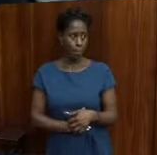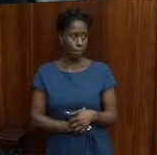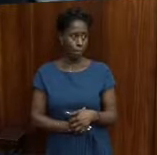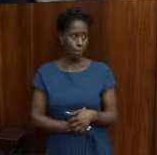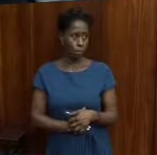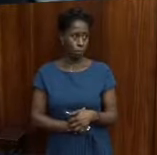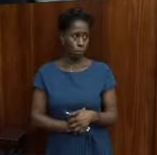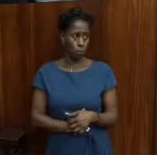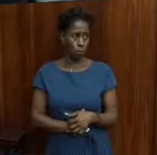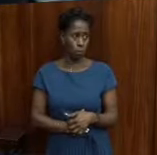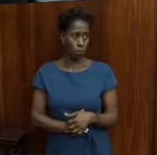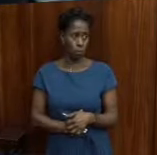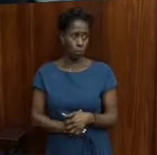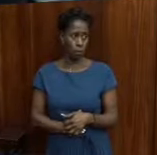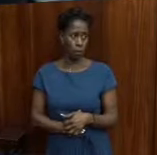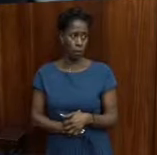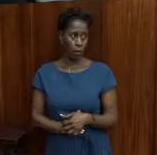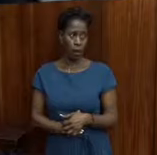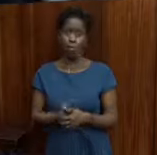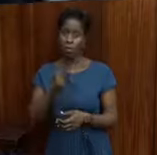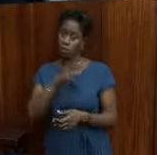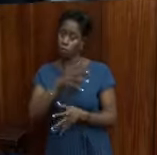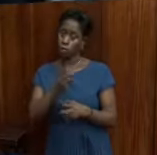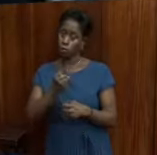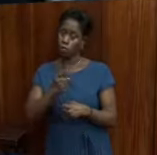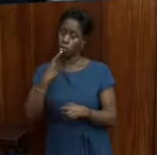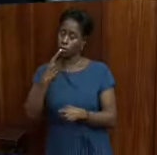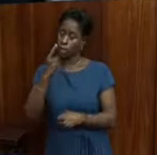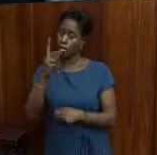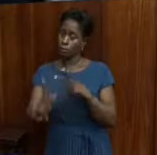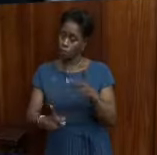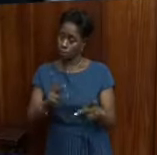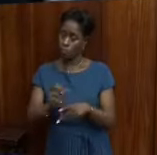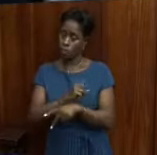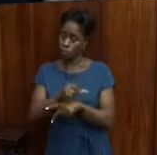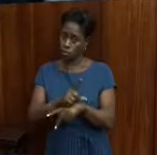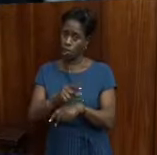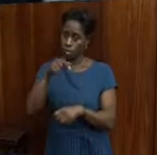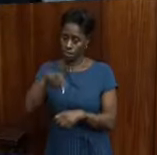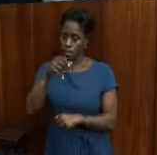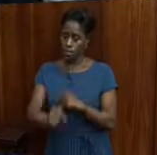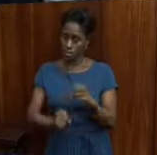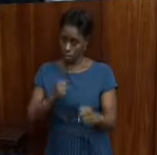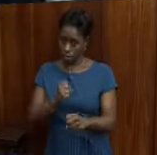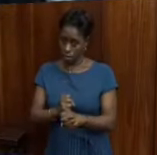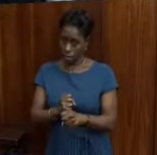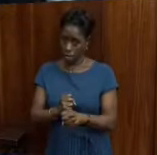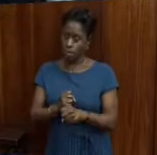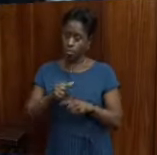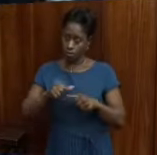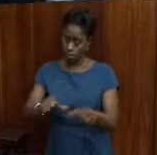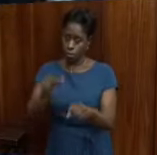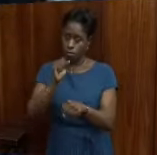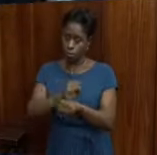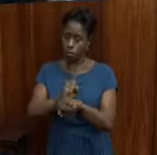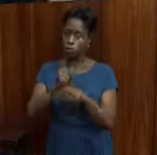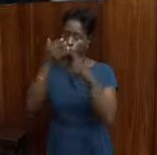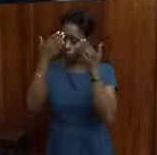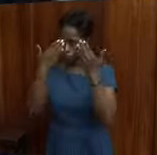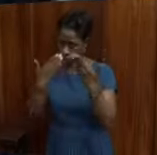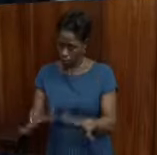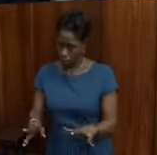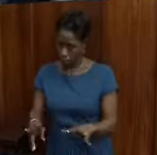Meanwhile, I want to assure the people of St. Lucia that work will commence this year to complete the St. Jude Hospital and have it